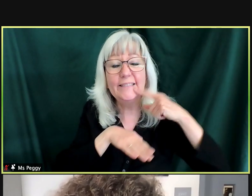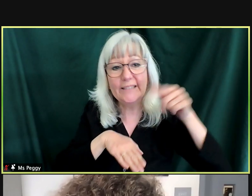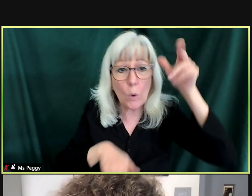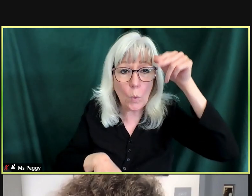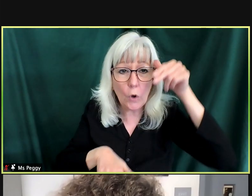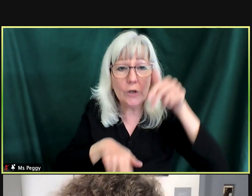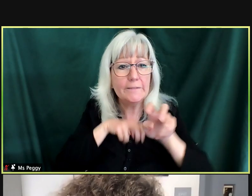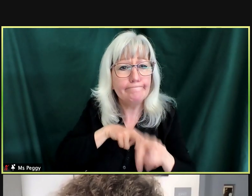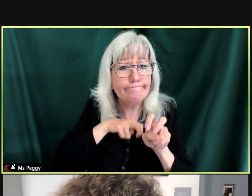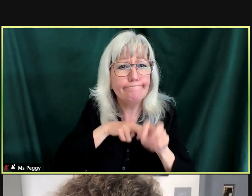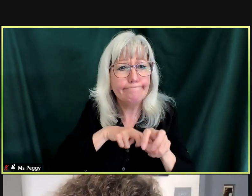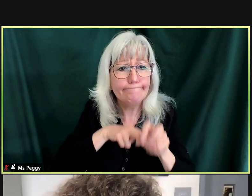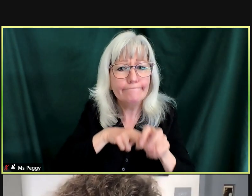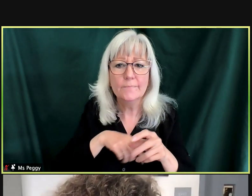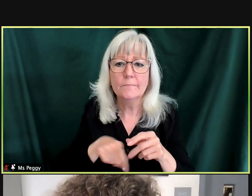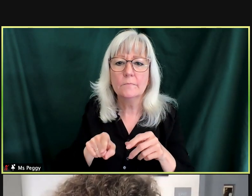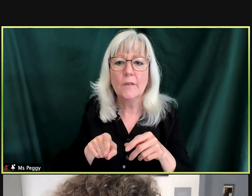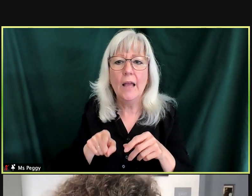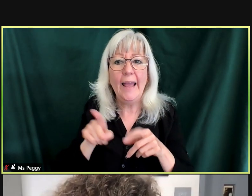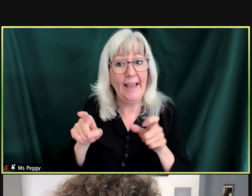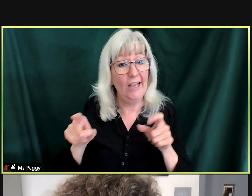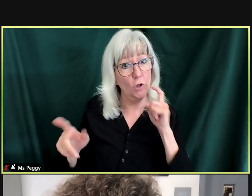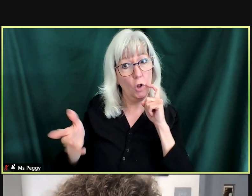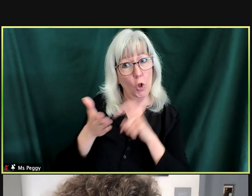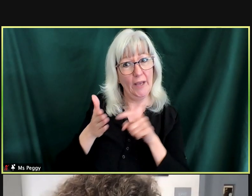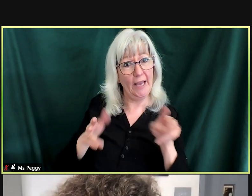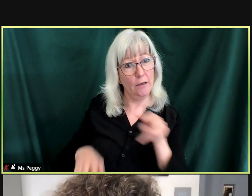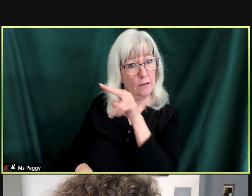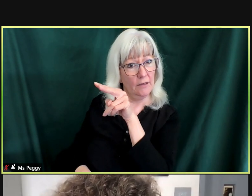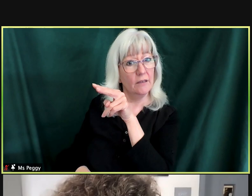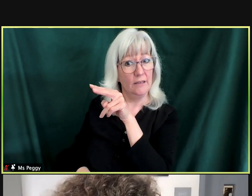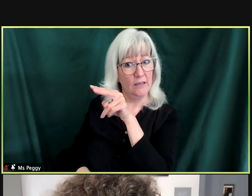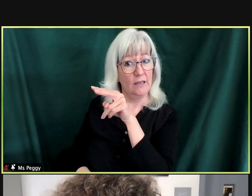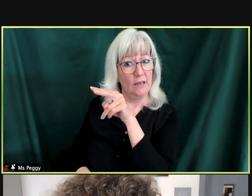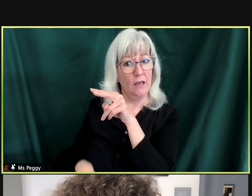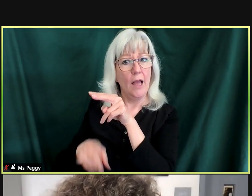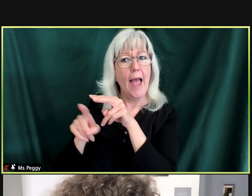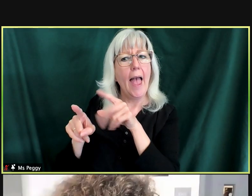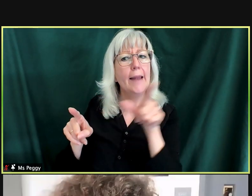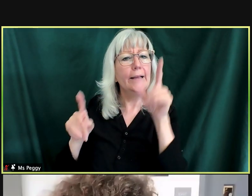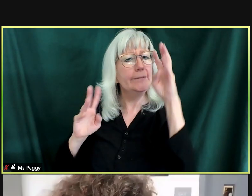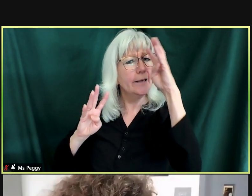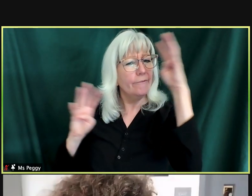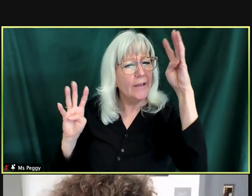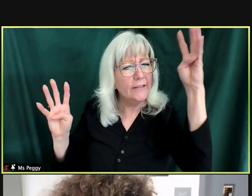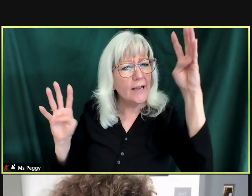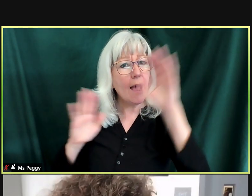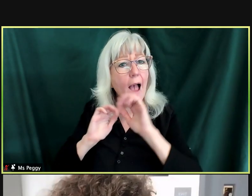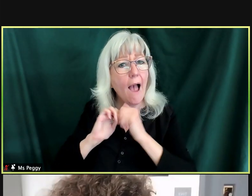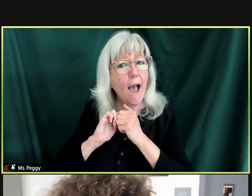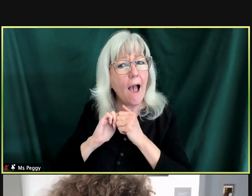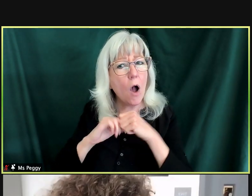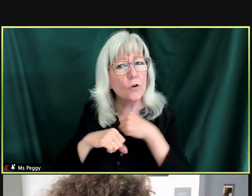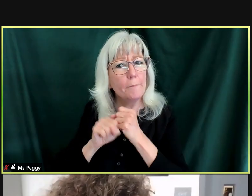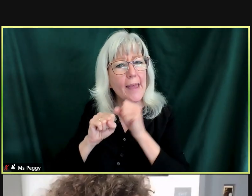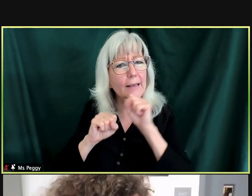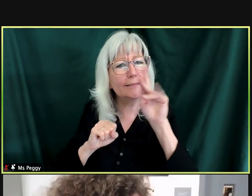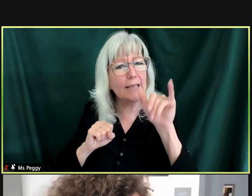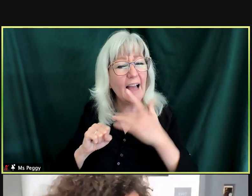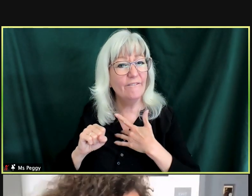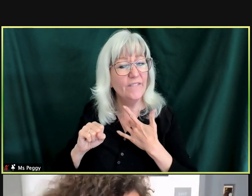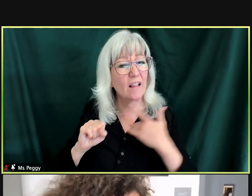it. And then he's looking at the direction, and then he's inventing a way to make the sky feel